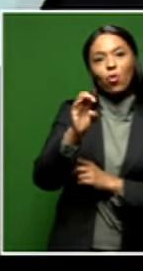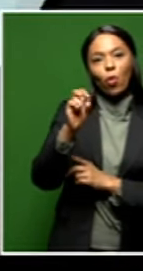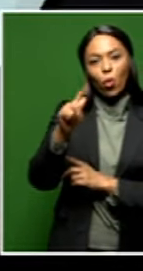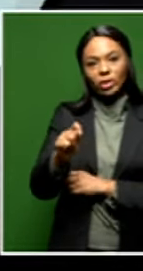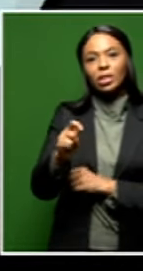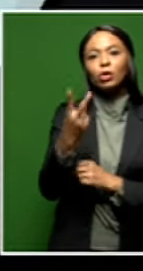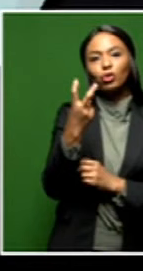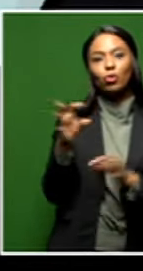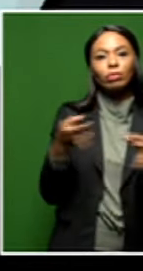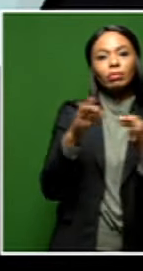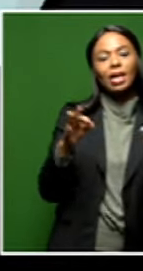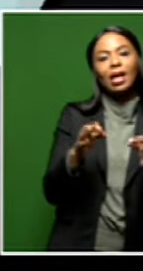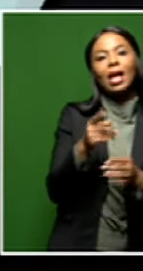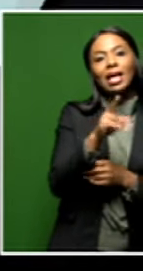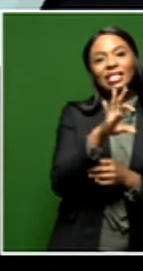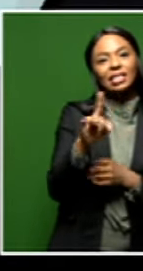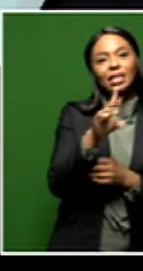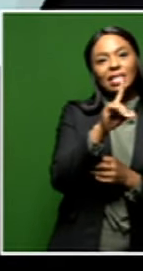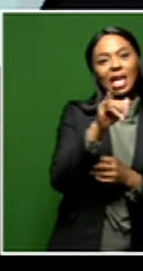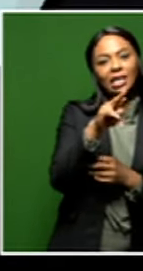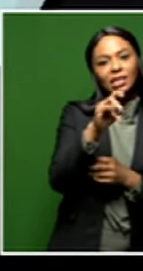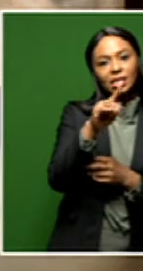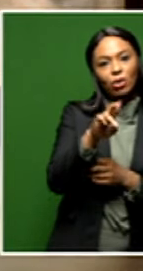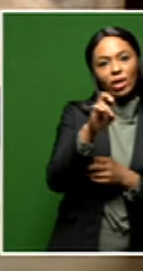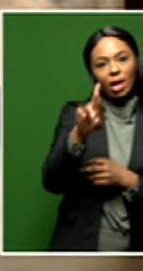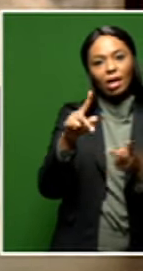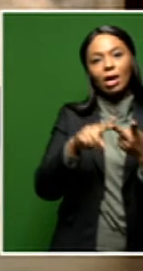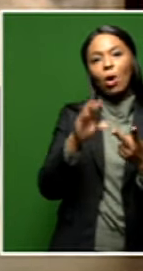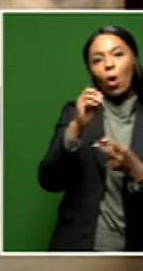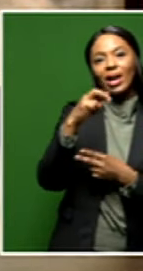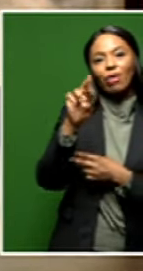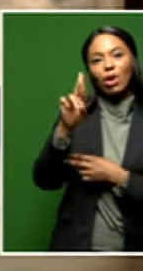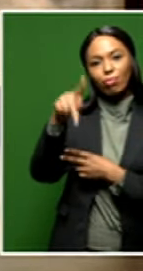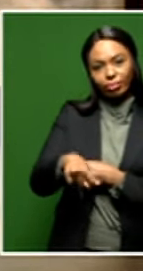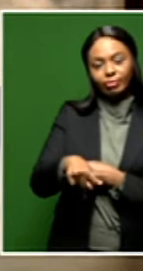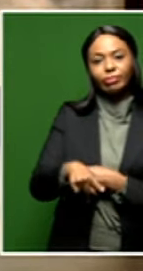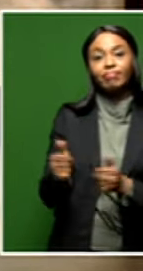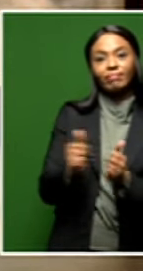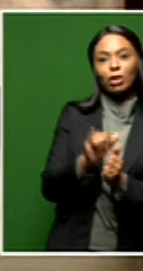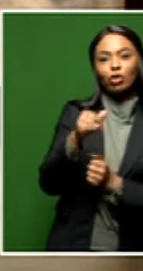two singles, Dans in Donker, as well as Ongerep, alongside Joshua Nadirian.